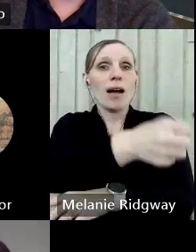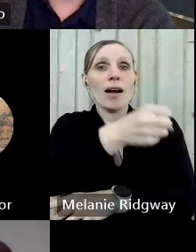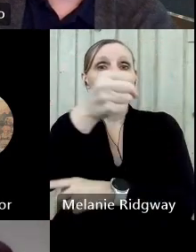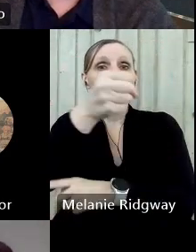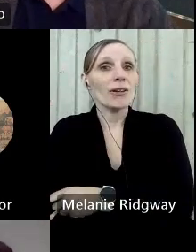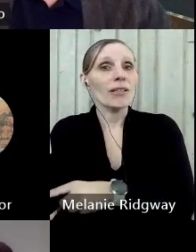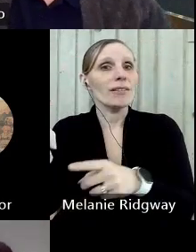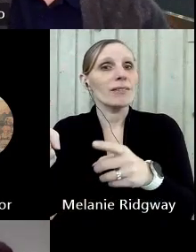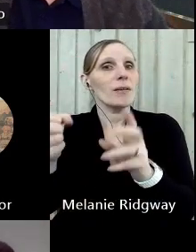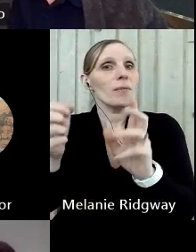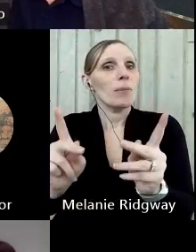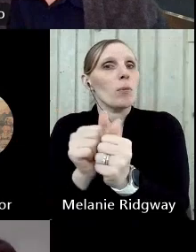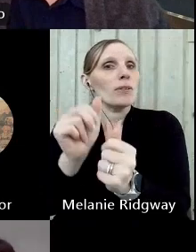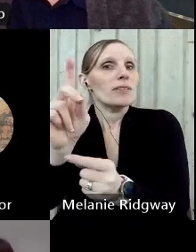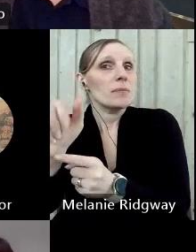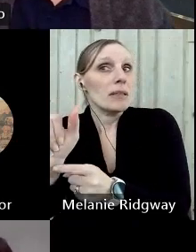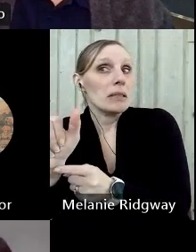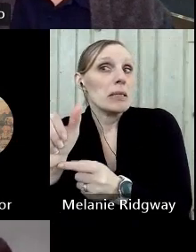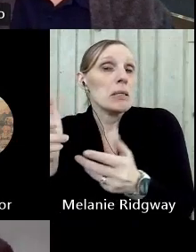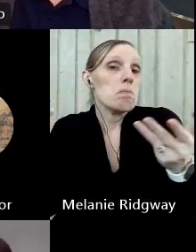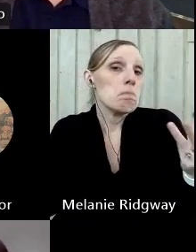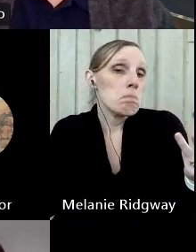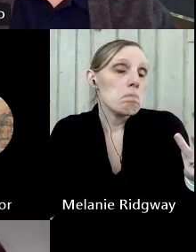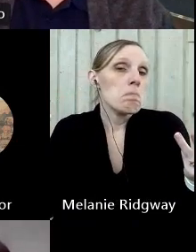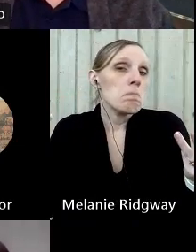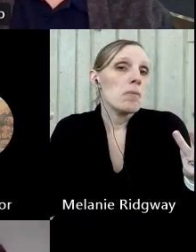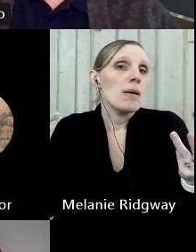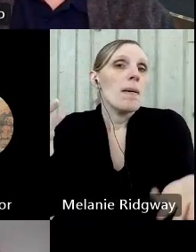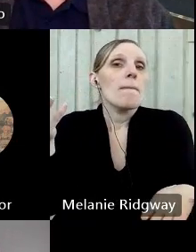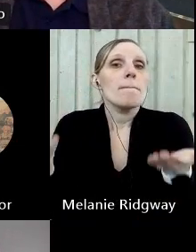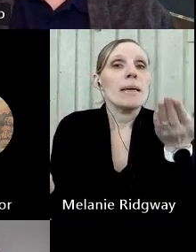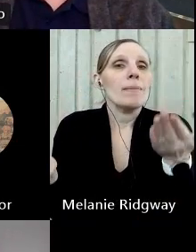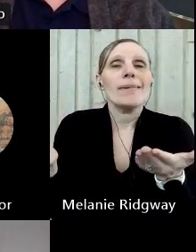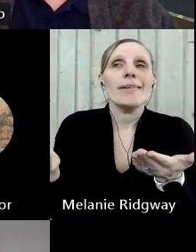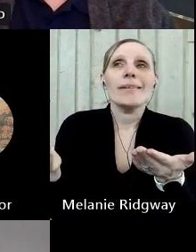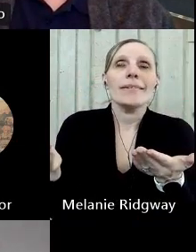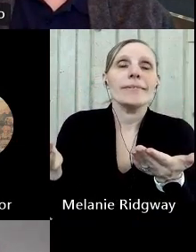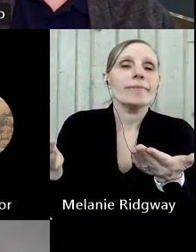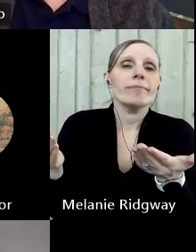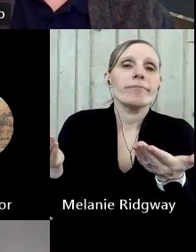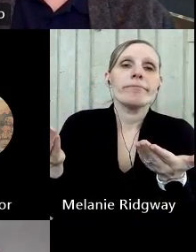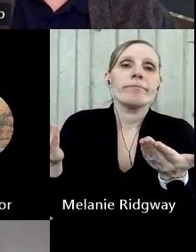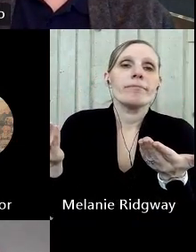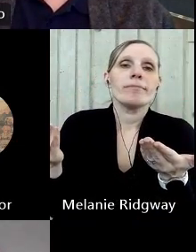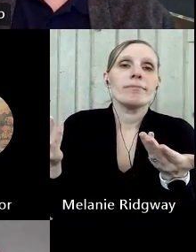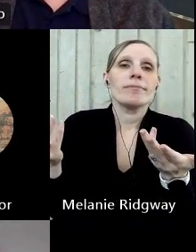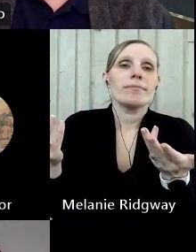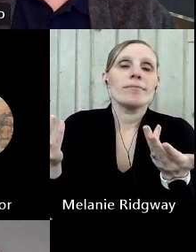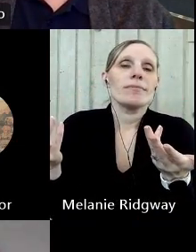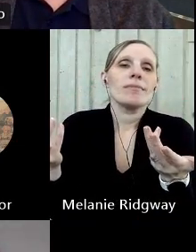with a disability, or might not have the capacity or, you know,